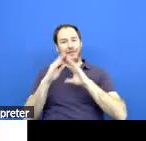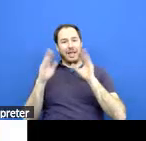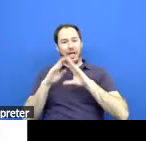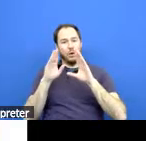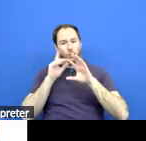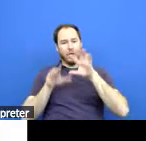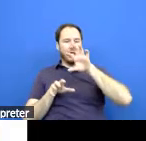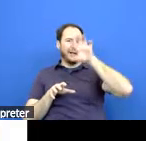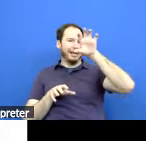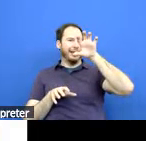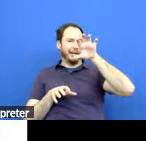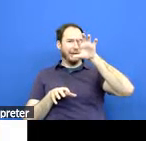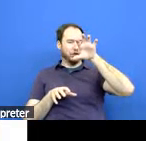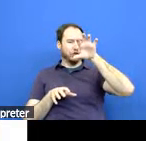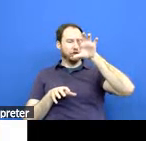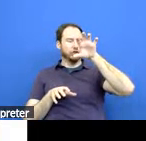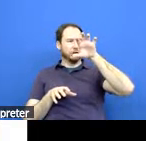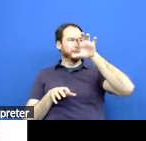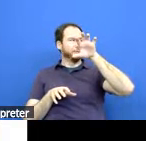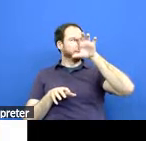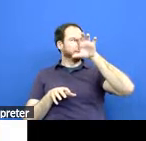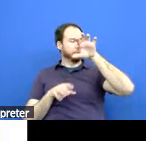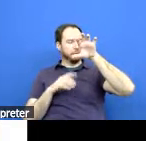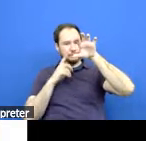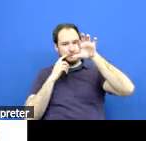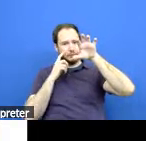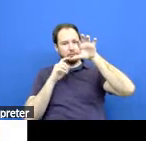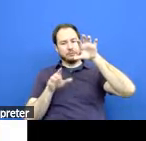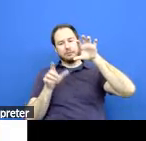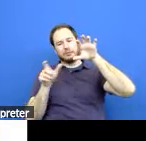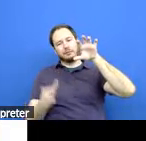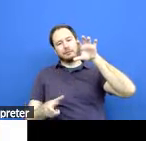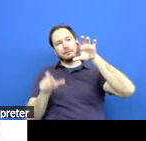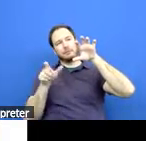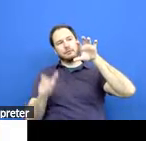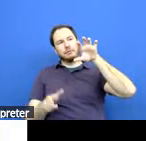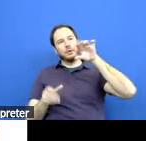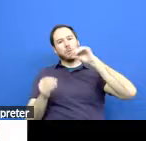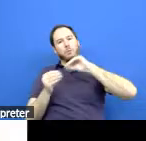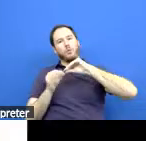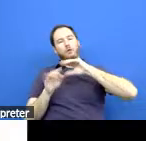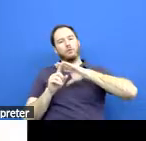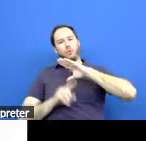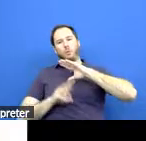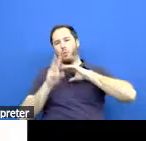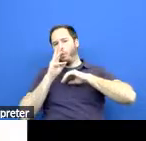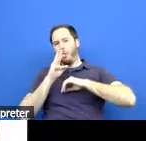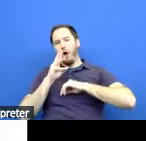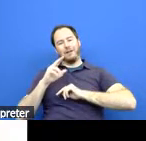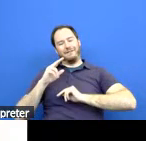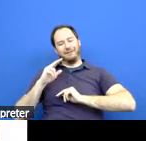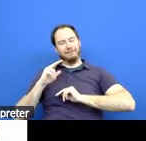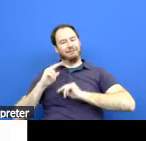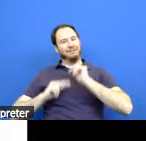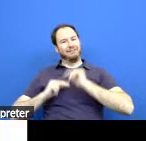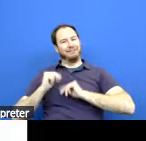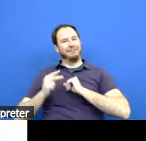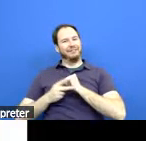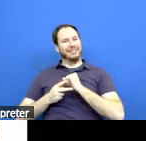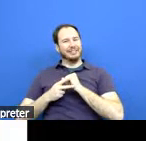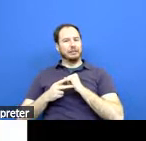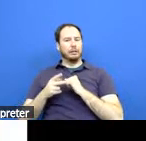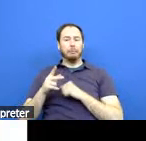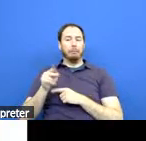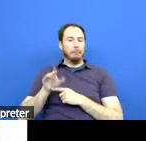the northern and western portion of the crescent. The other south portion is going to be a stormwater facility. He called it a